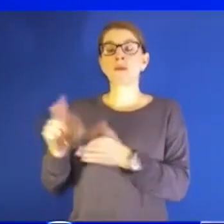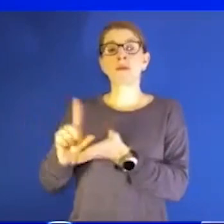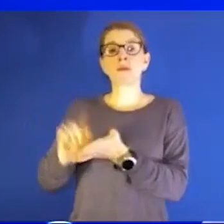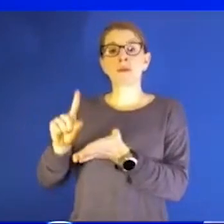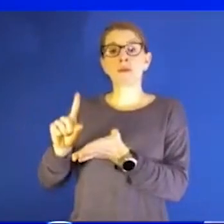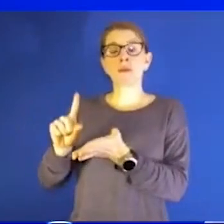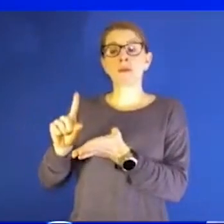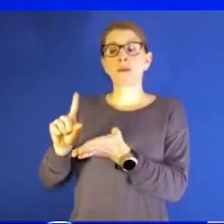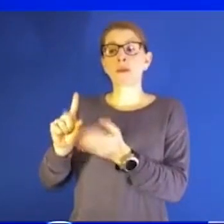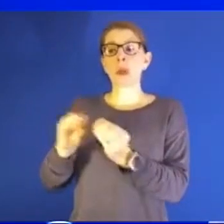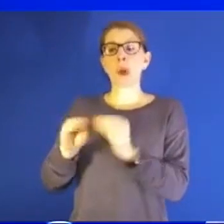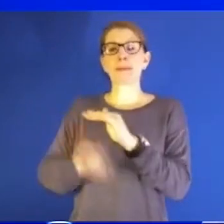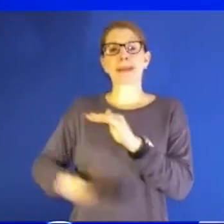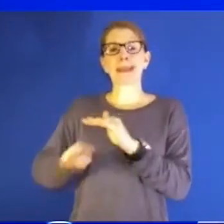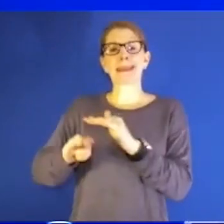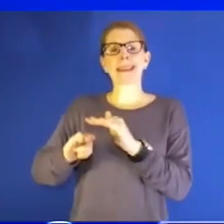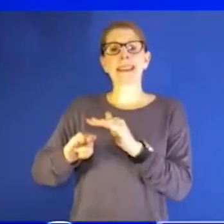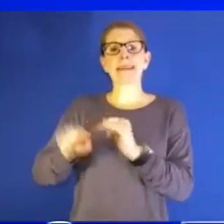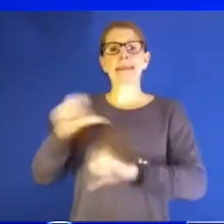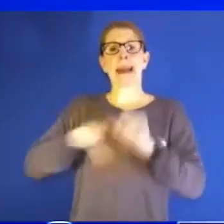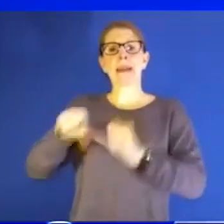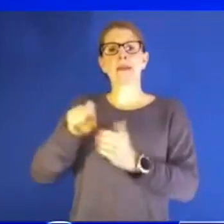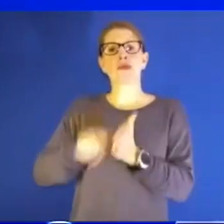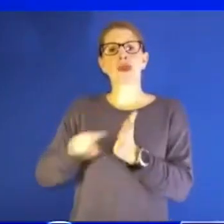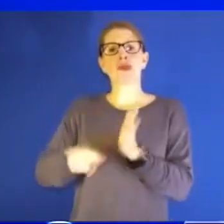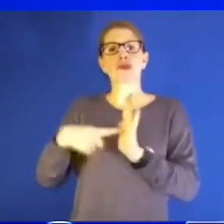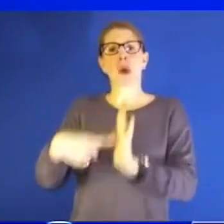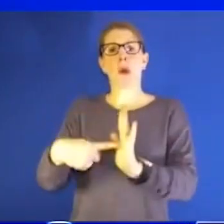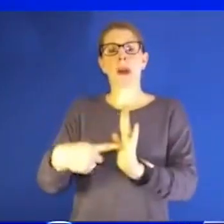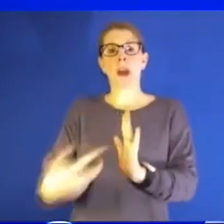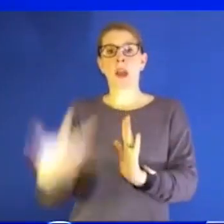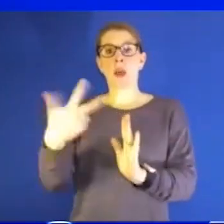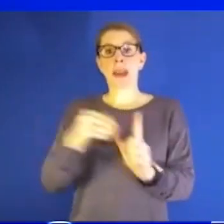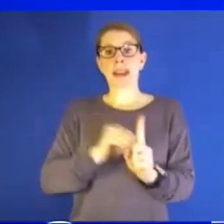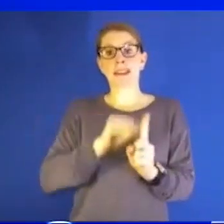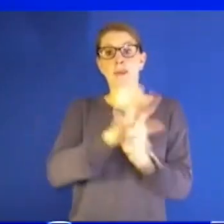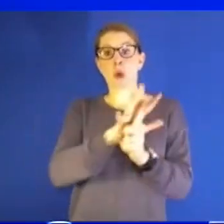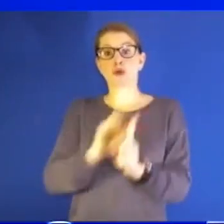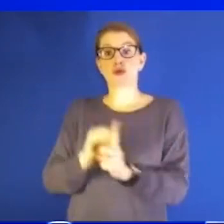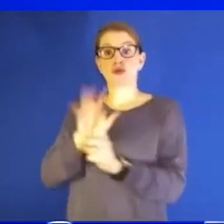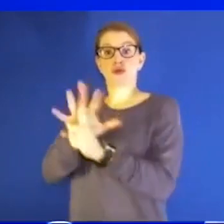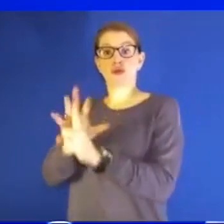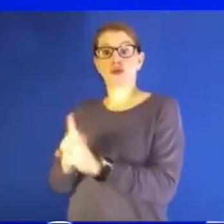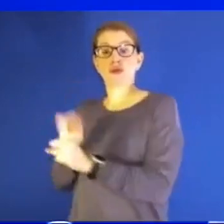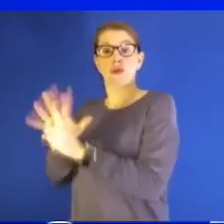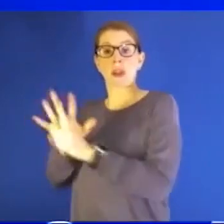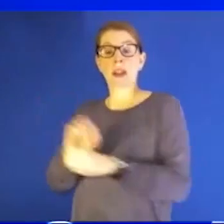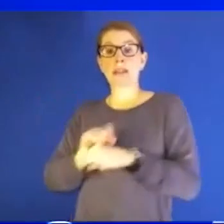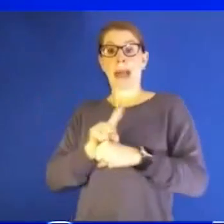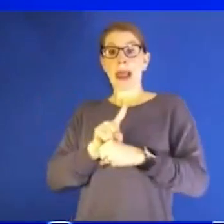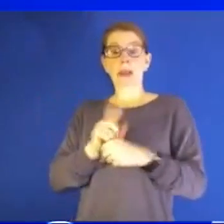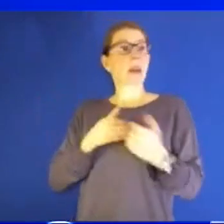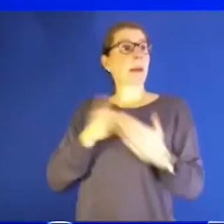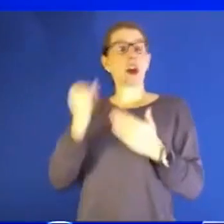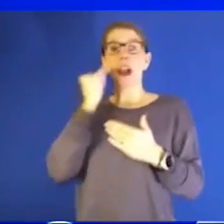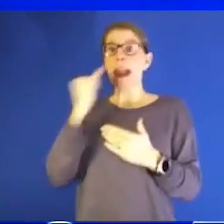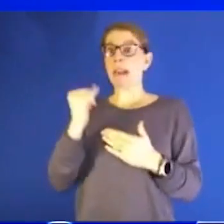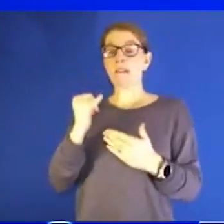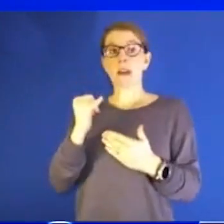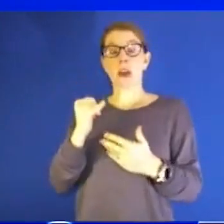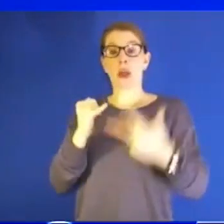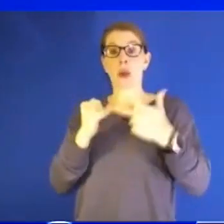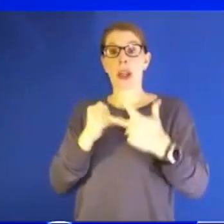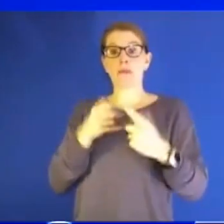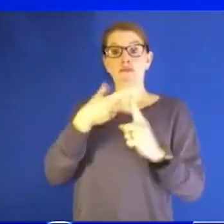basic science research showing that those 3 exposures to spike, whether it's through 3 vaccine doses or whether it's through